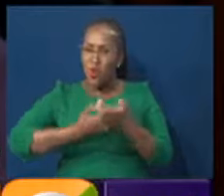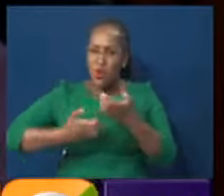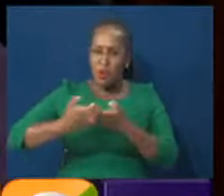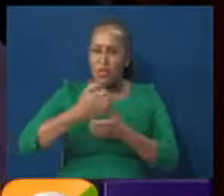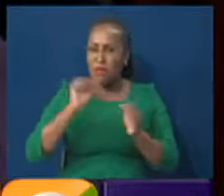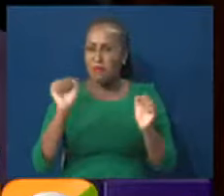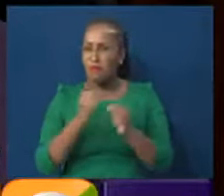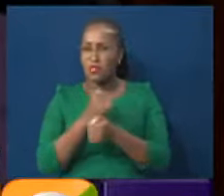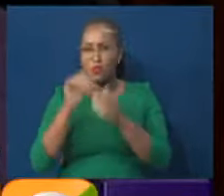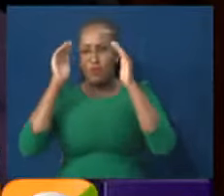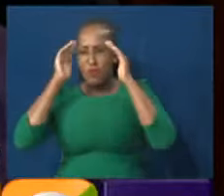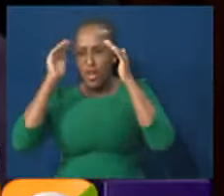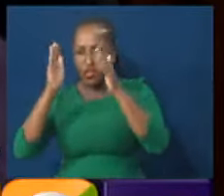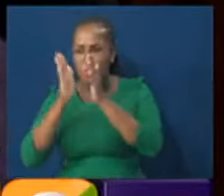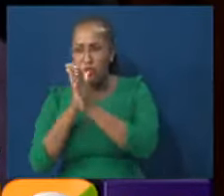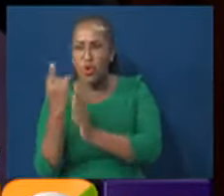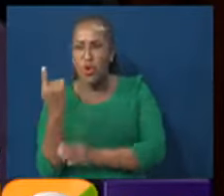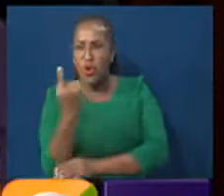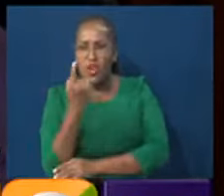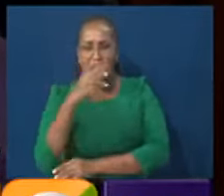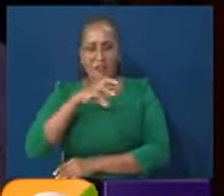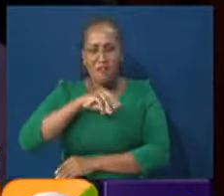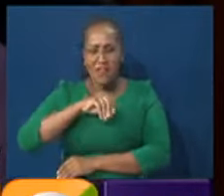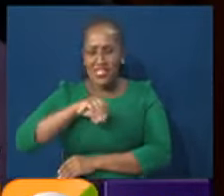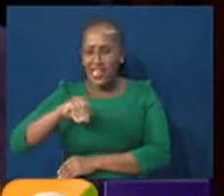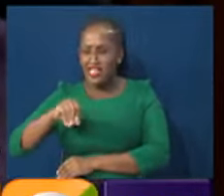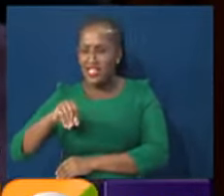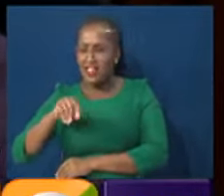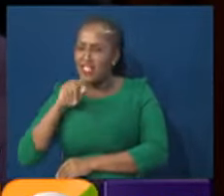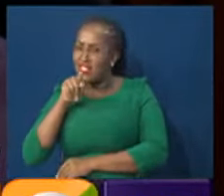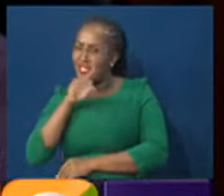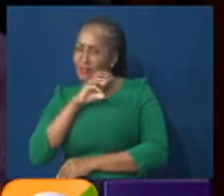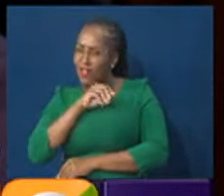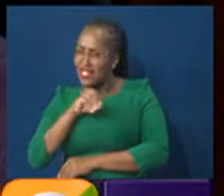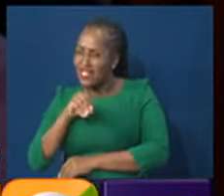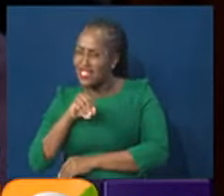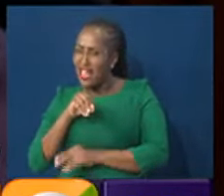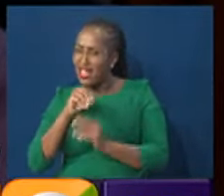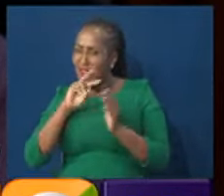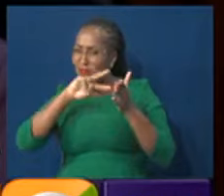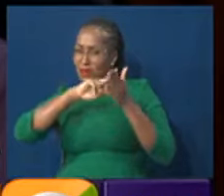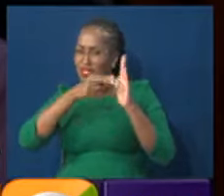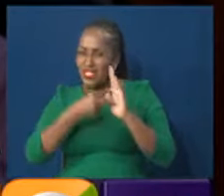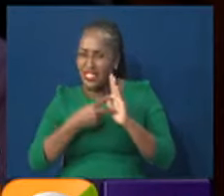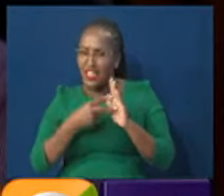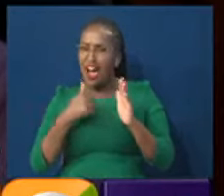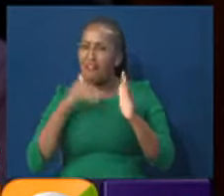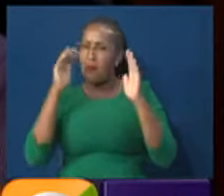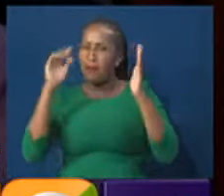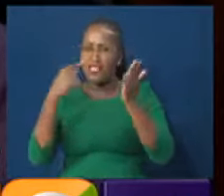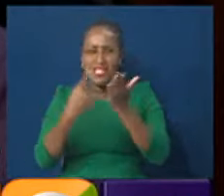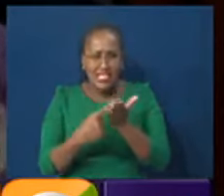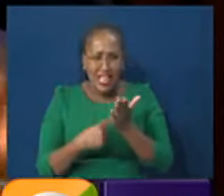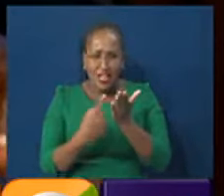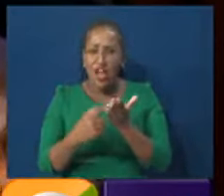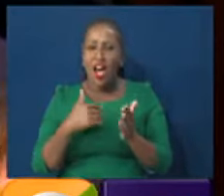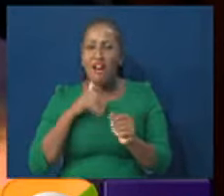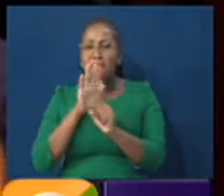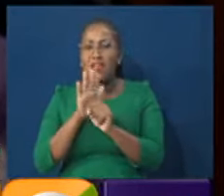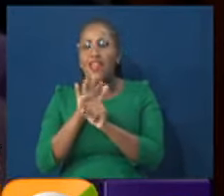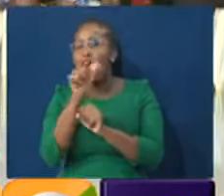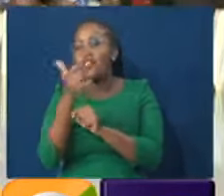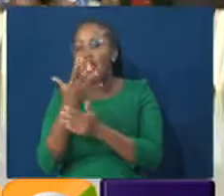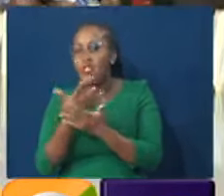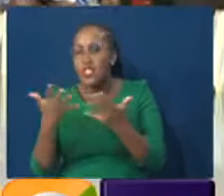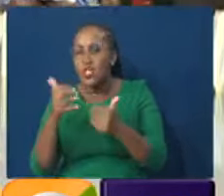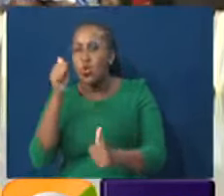of fertilizer, because their fertilizer factor has been a big debate on them. That is the cost of living. No, there are so many elements